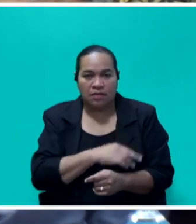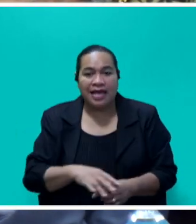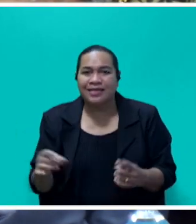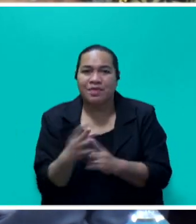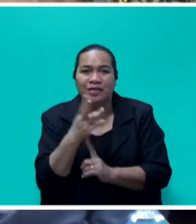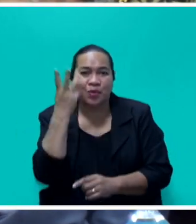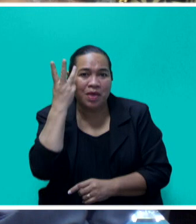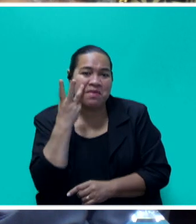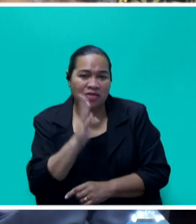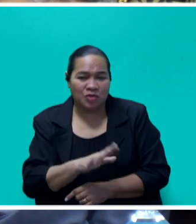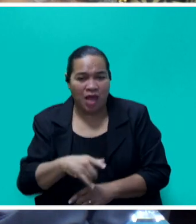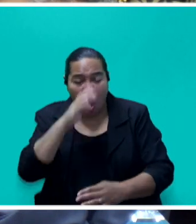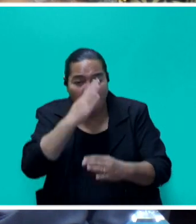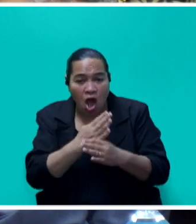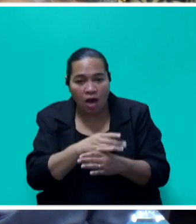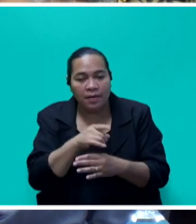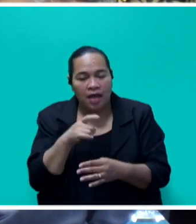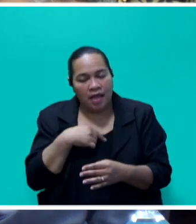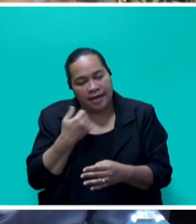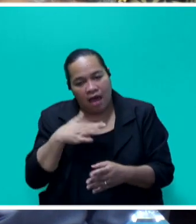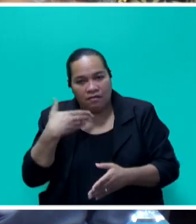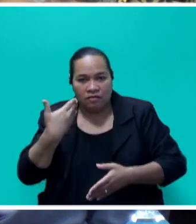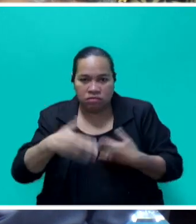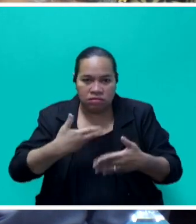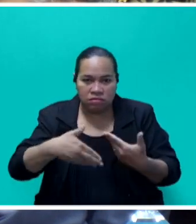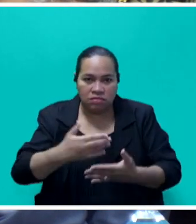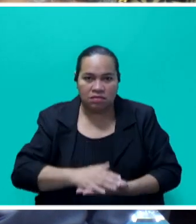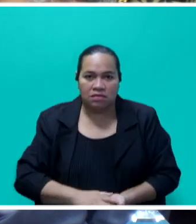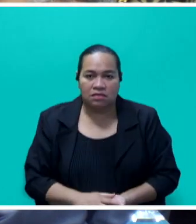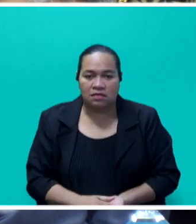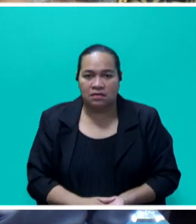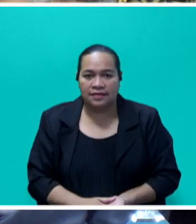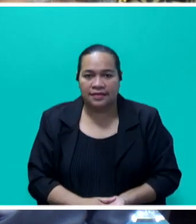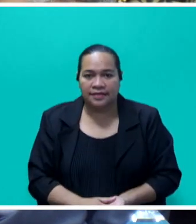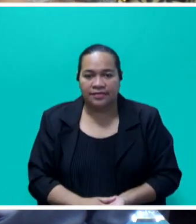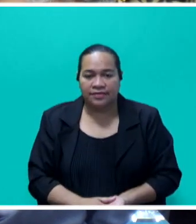children. I hope I've covered enough to